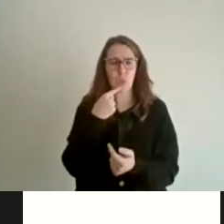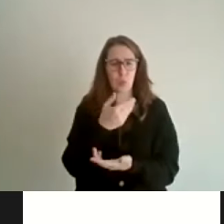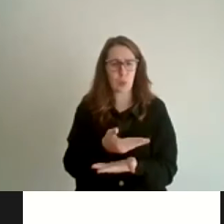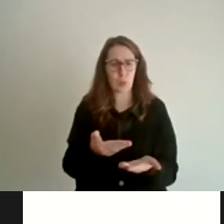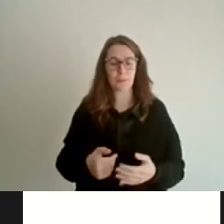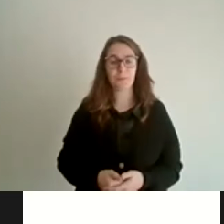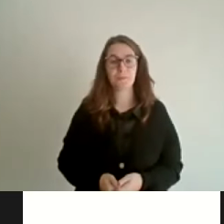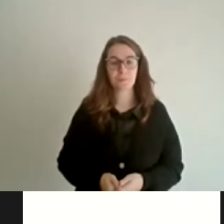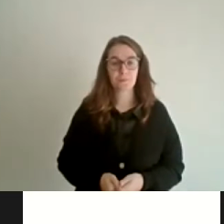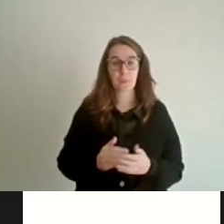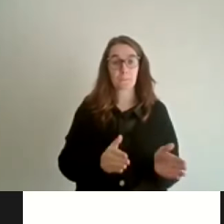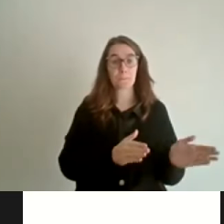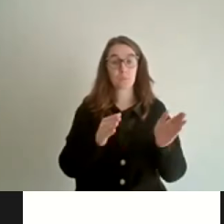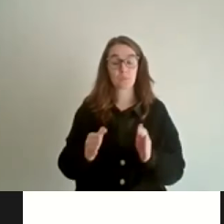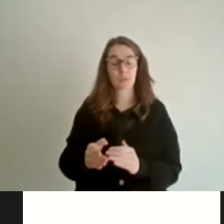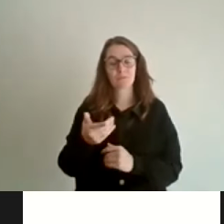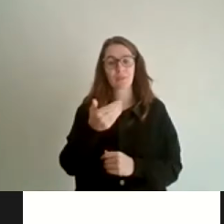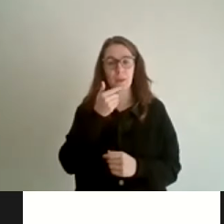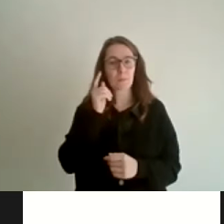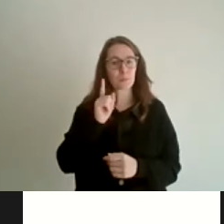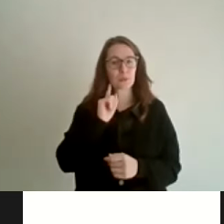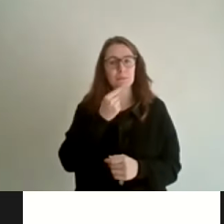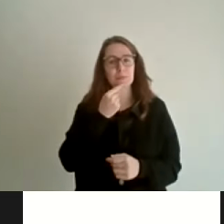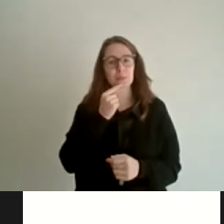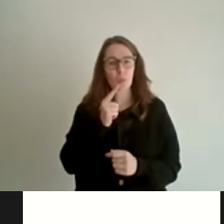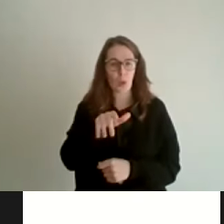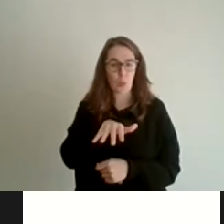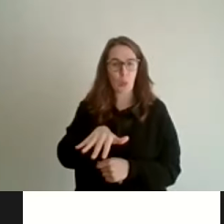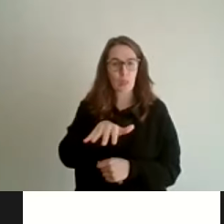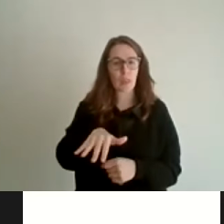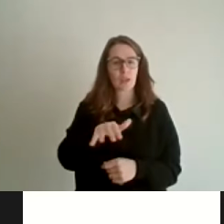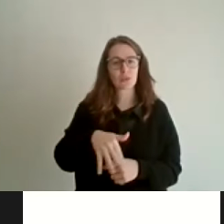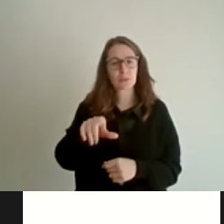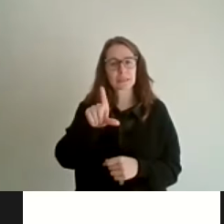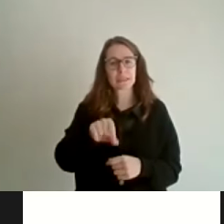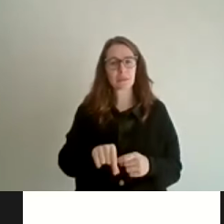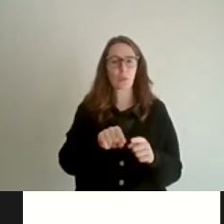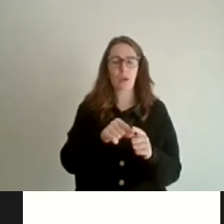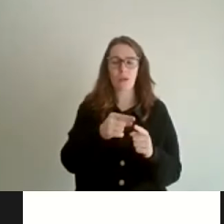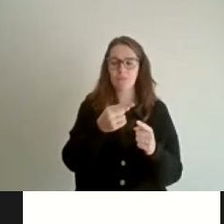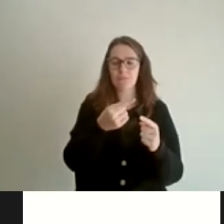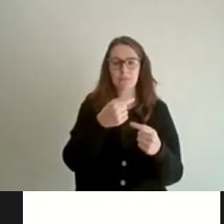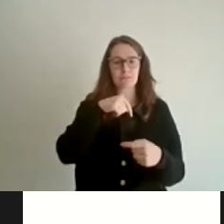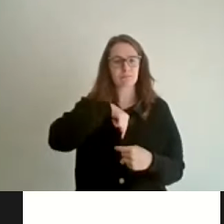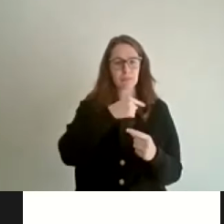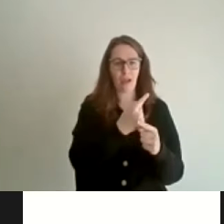within each context, but there is also a worrying trend, of course, of polarization and